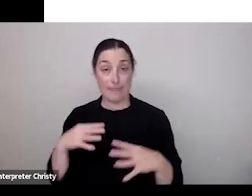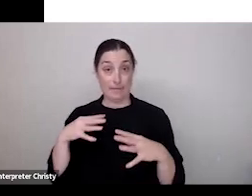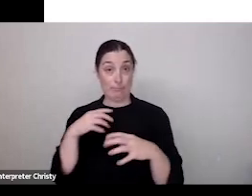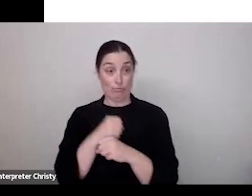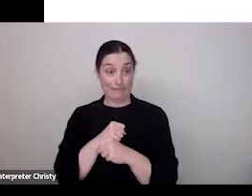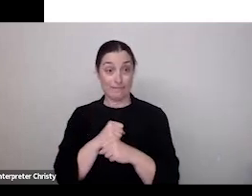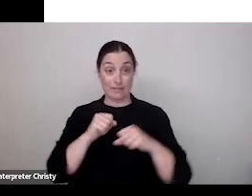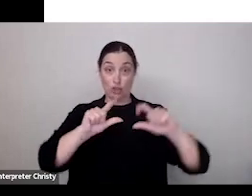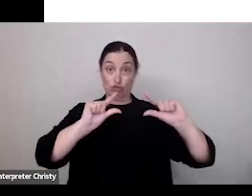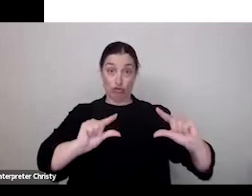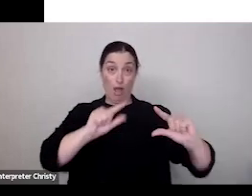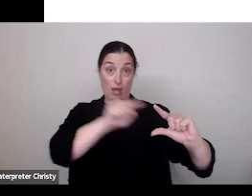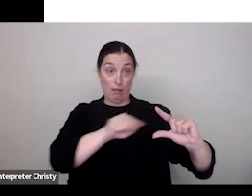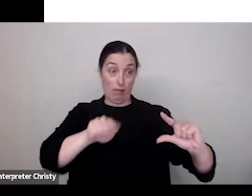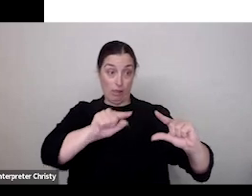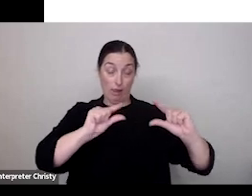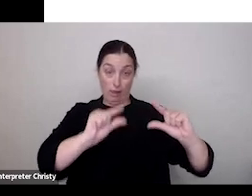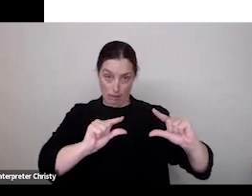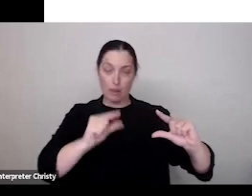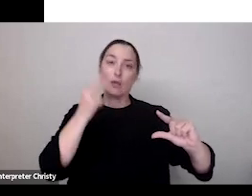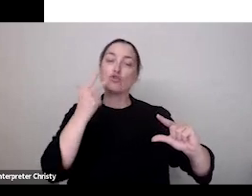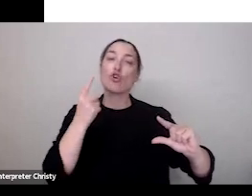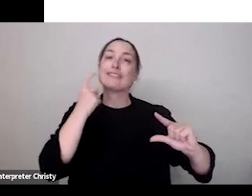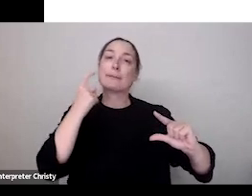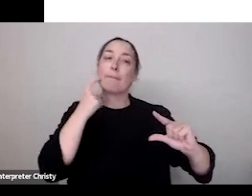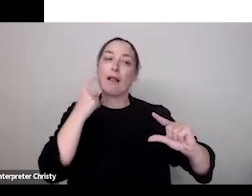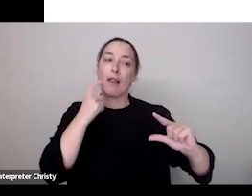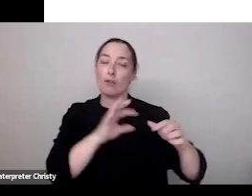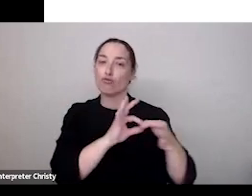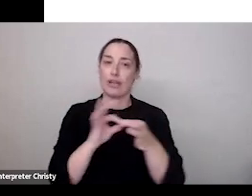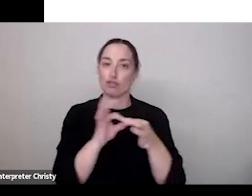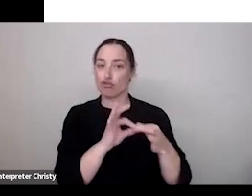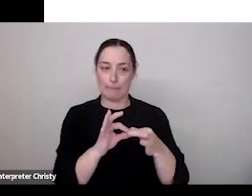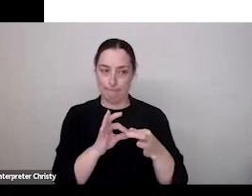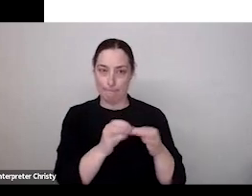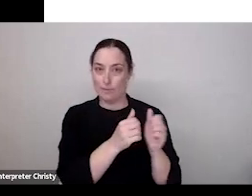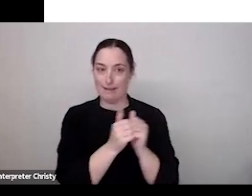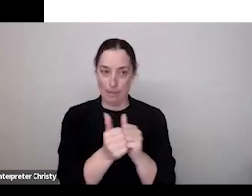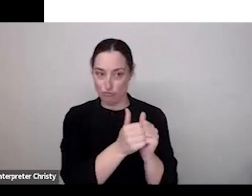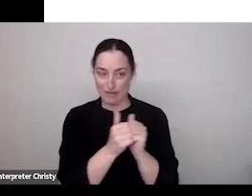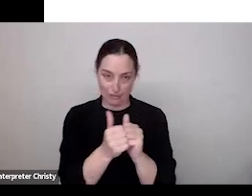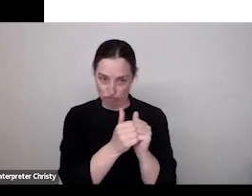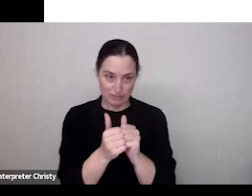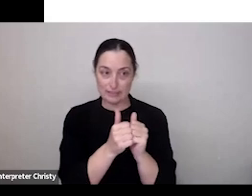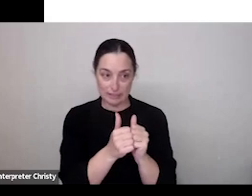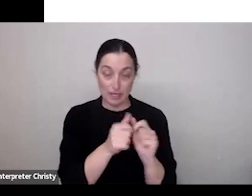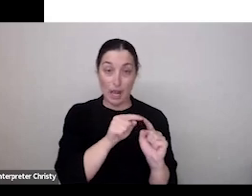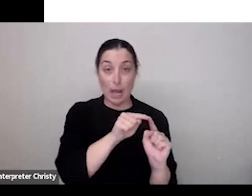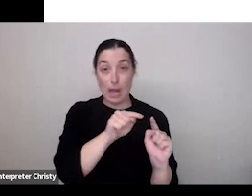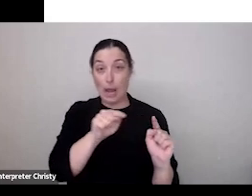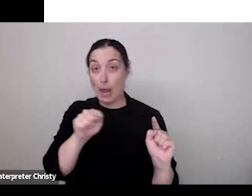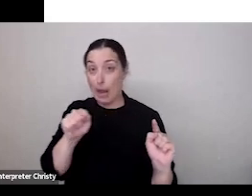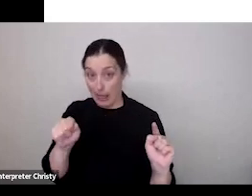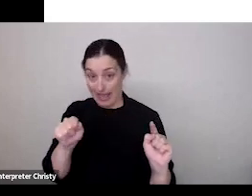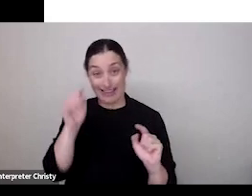the triangle on the left shows a simple way of showing the relationship between collaboration, leading through that yellowish arrow to